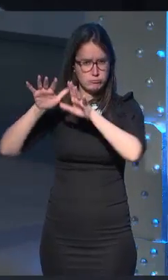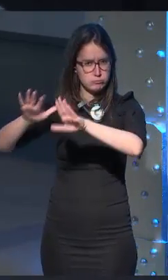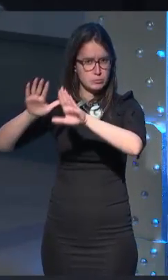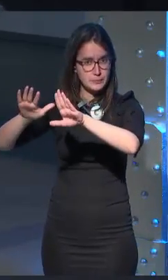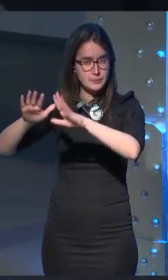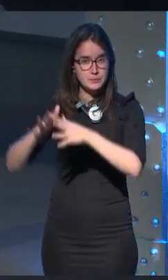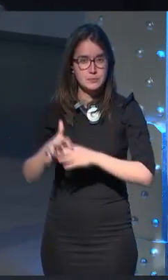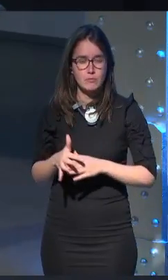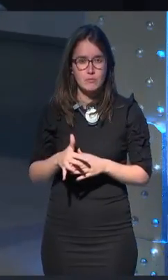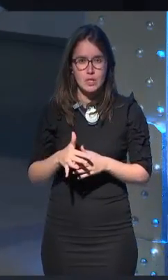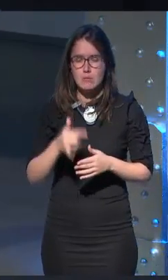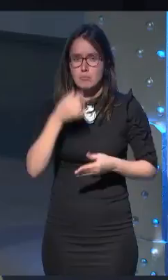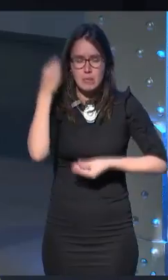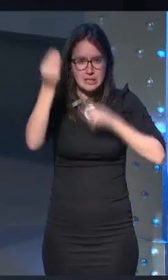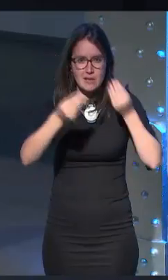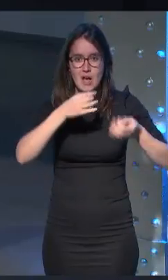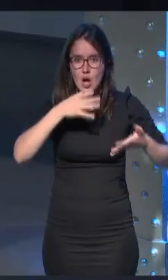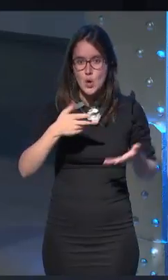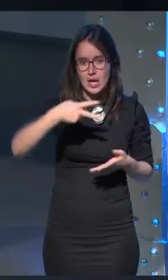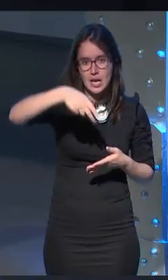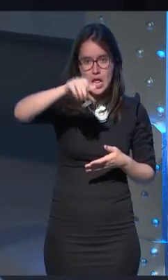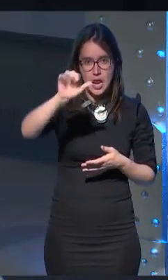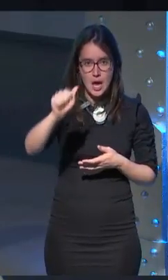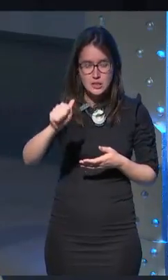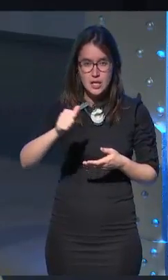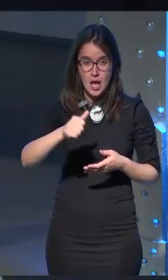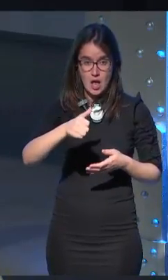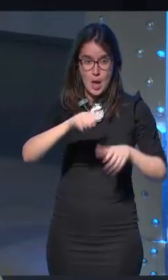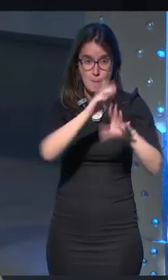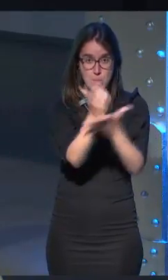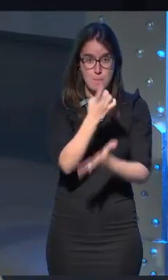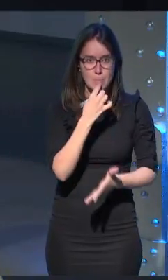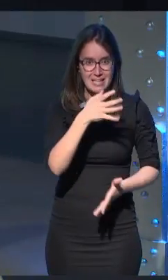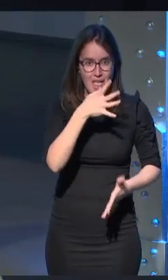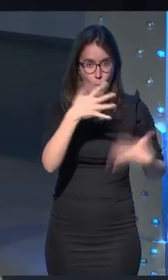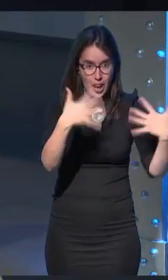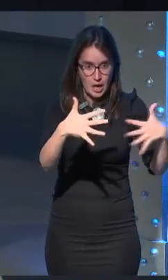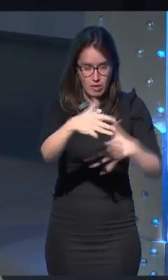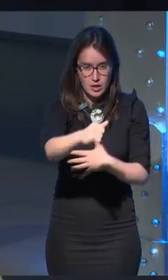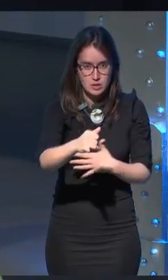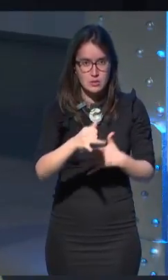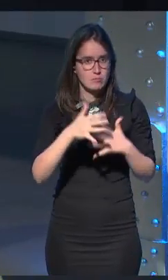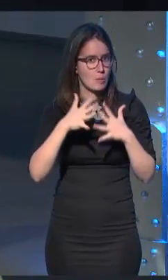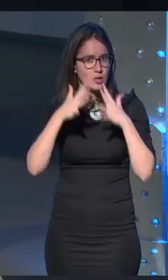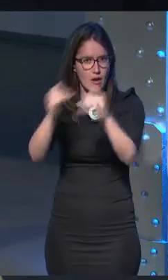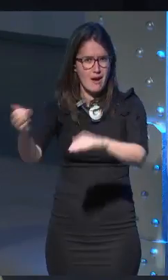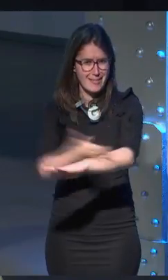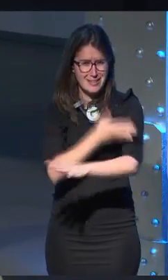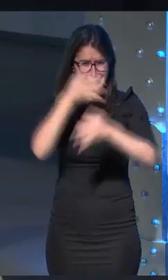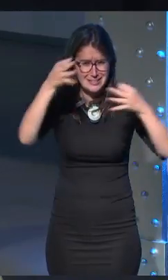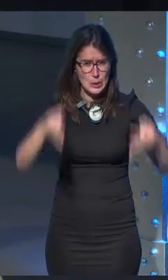now that NASA has found liquid water on Mars, will that help us get to Mars sooner? I said, I don't know,